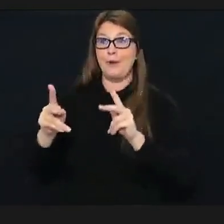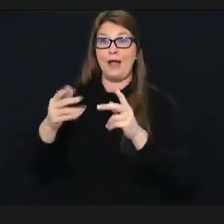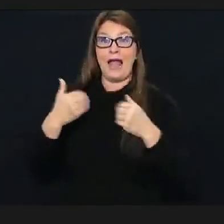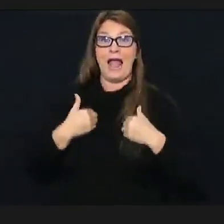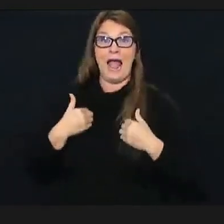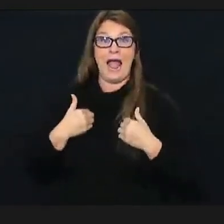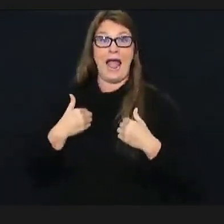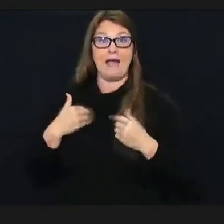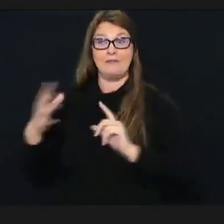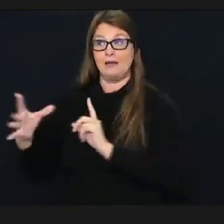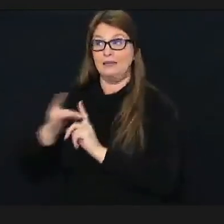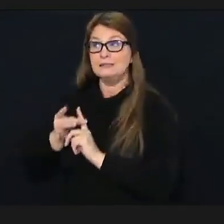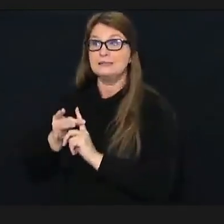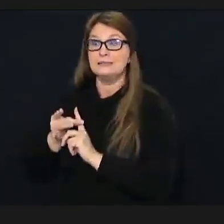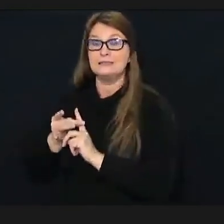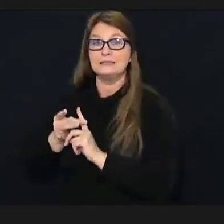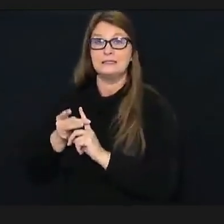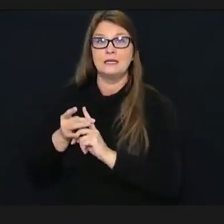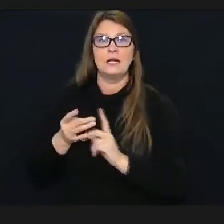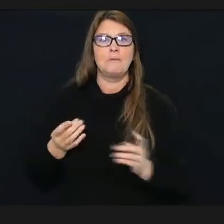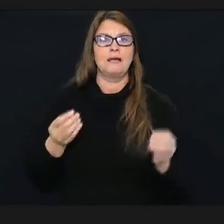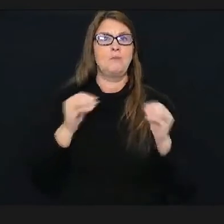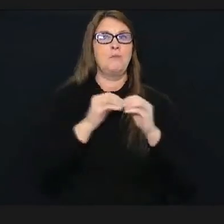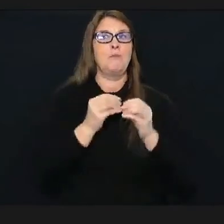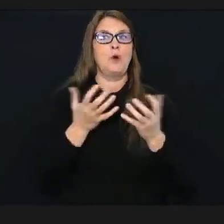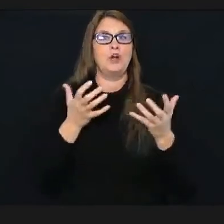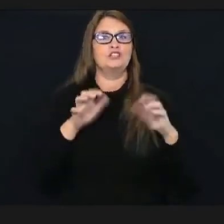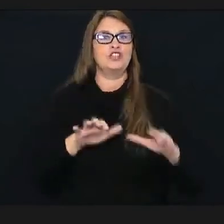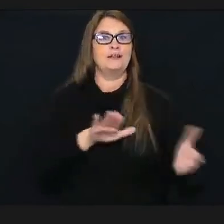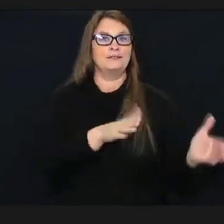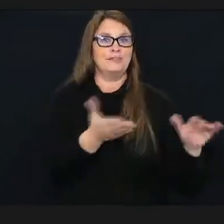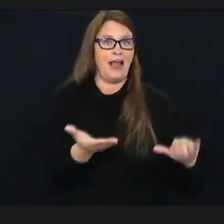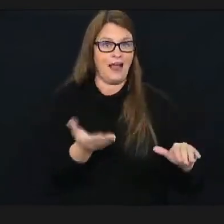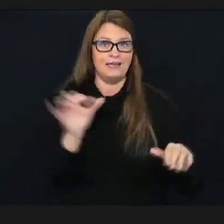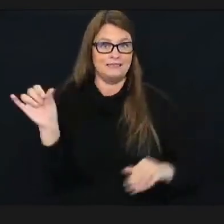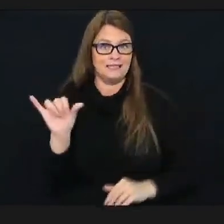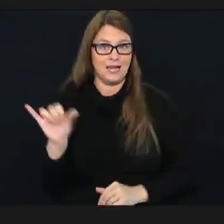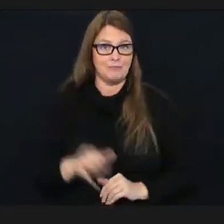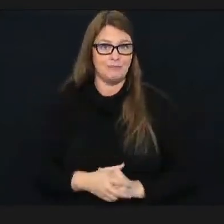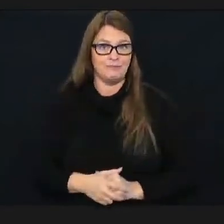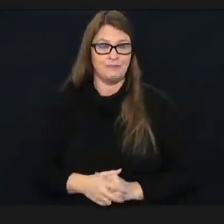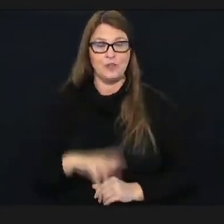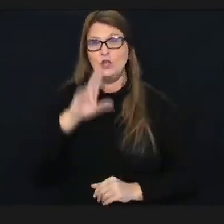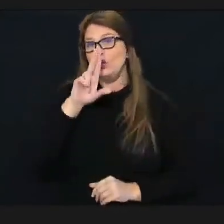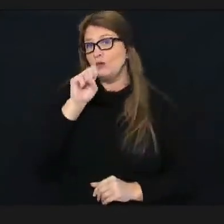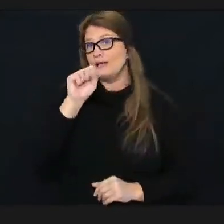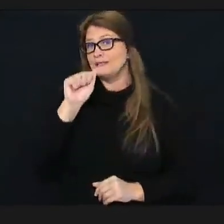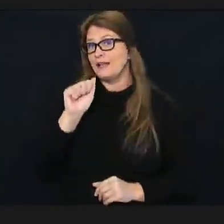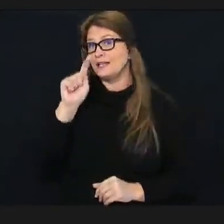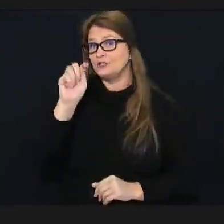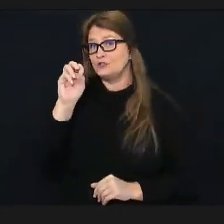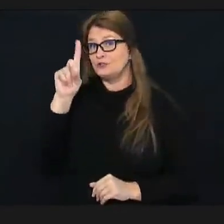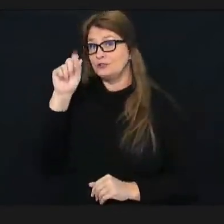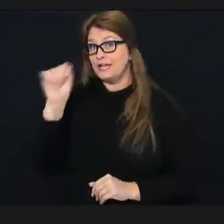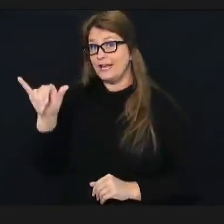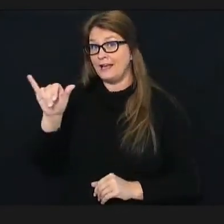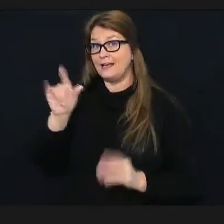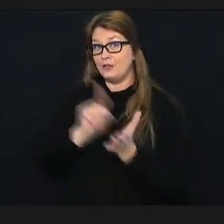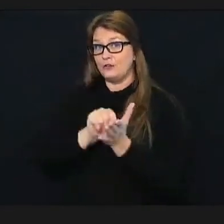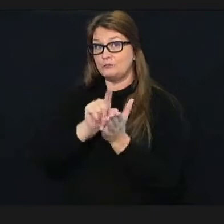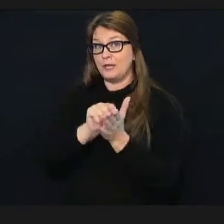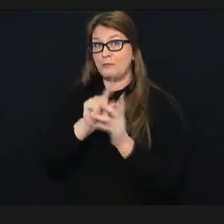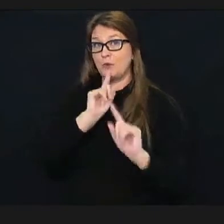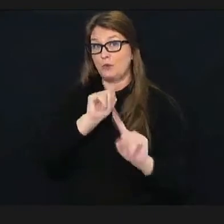better chance of dying. At 1.3, I think, times chance is what he said. USA Today and other people are reporting that we're